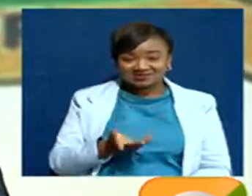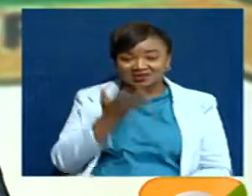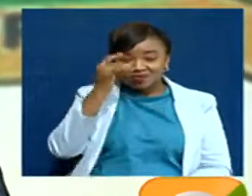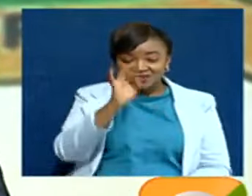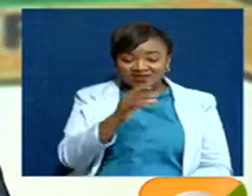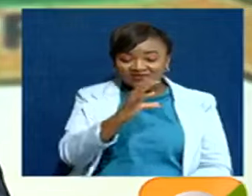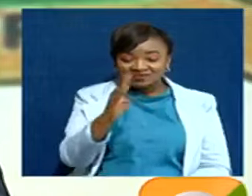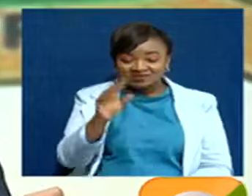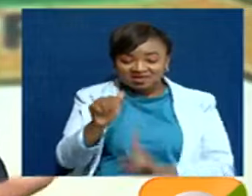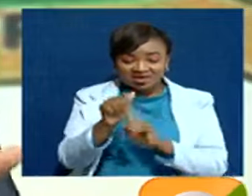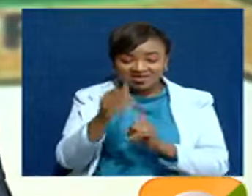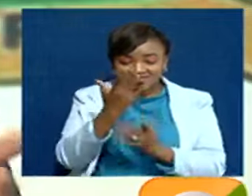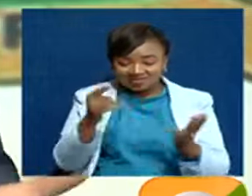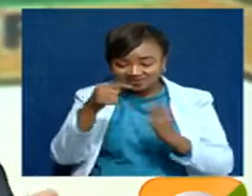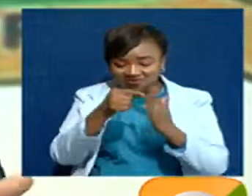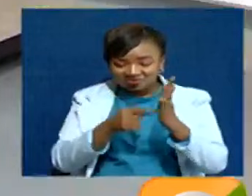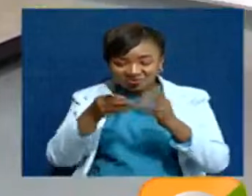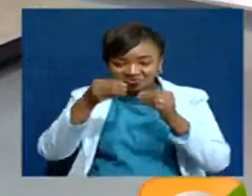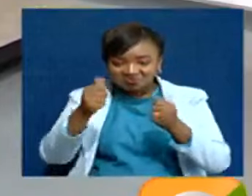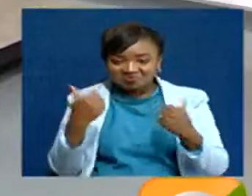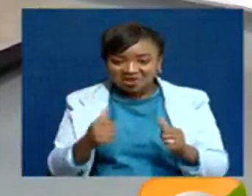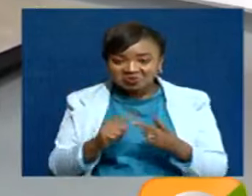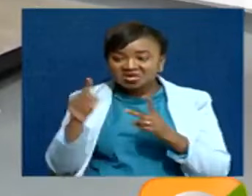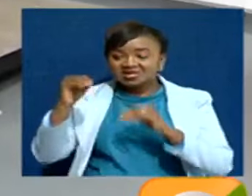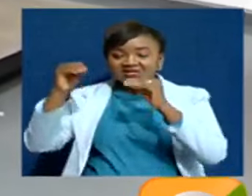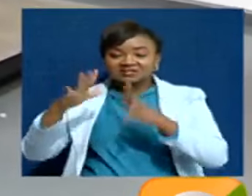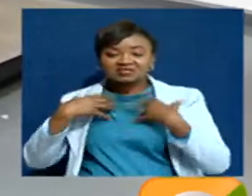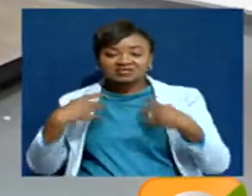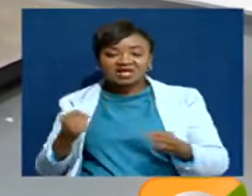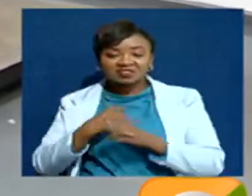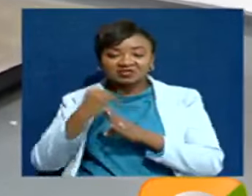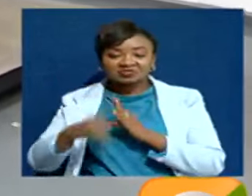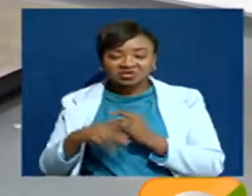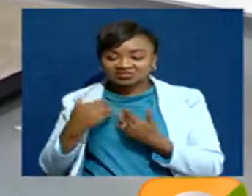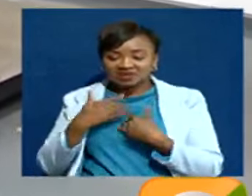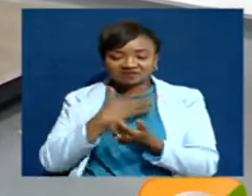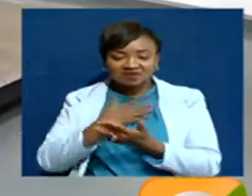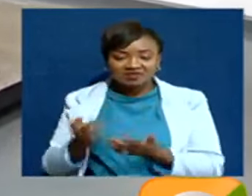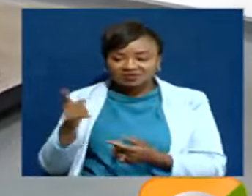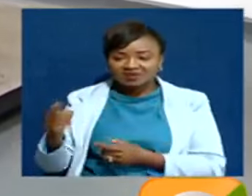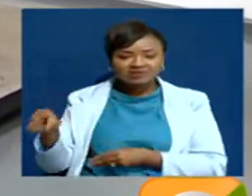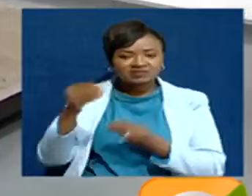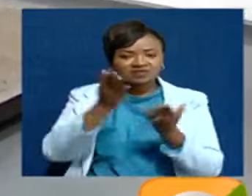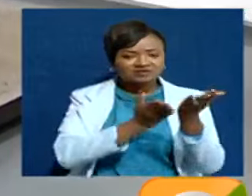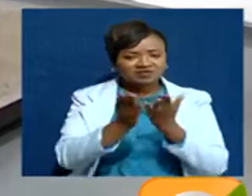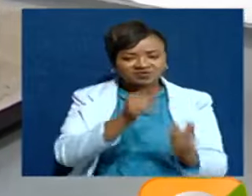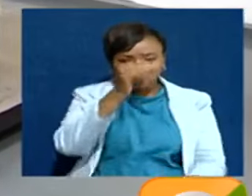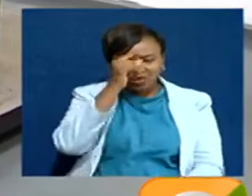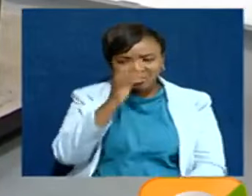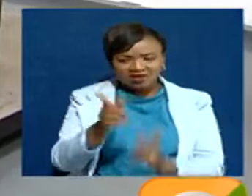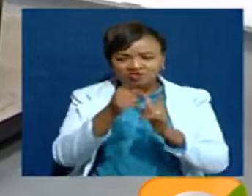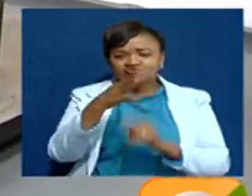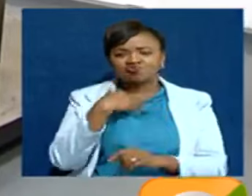agreement, you cannot take care of the teacher's health, okay, who are giving services to the government. You